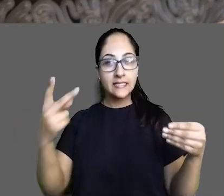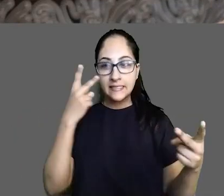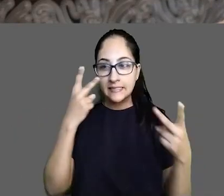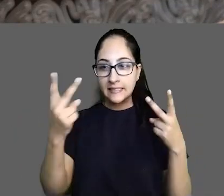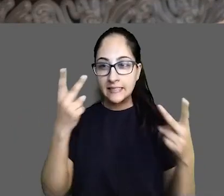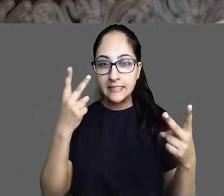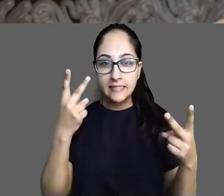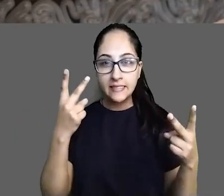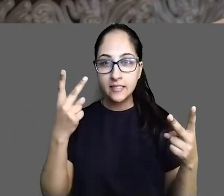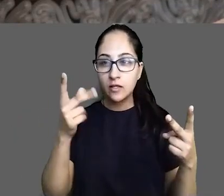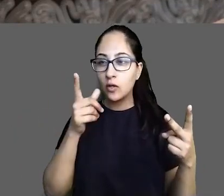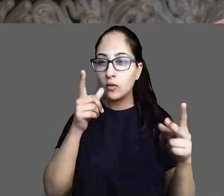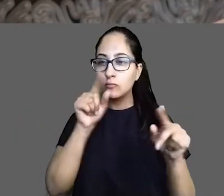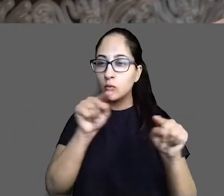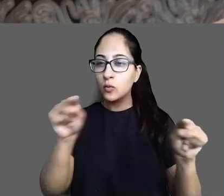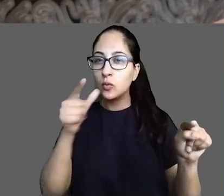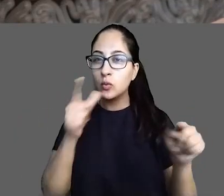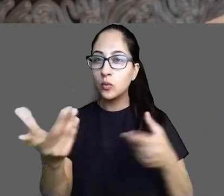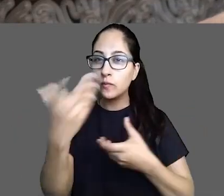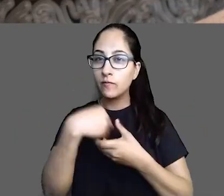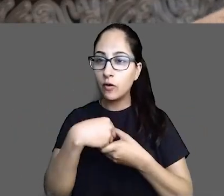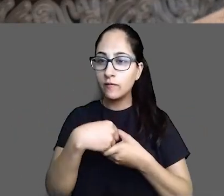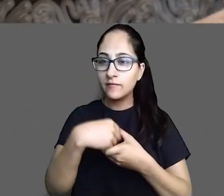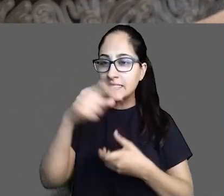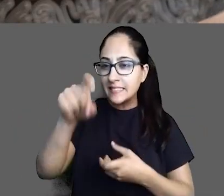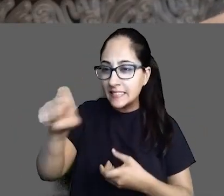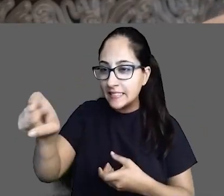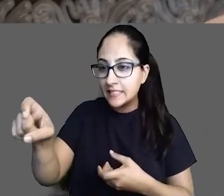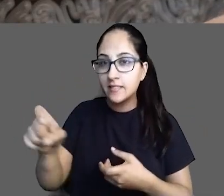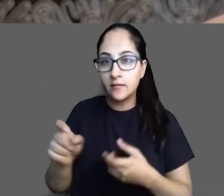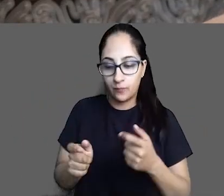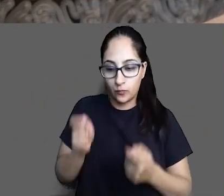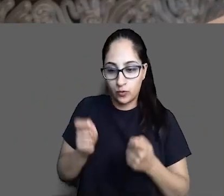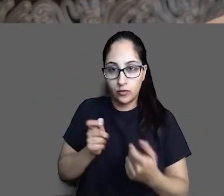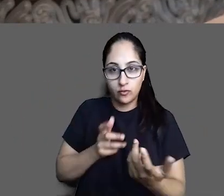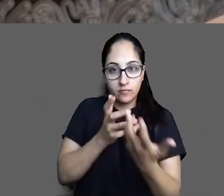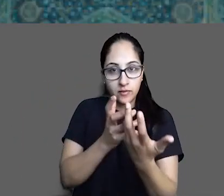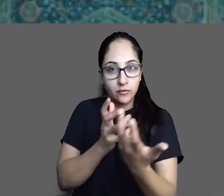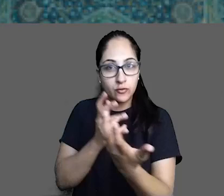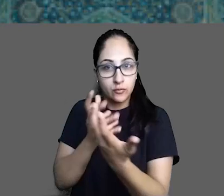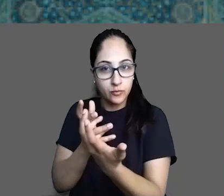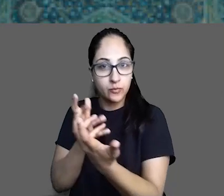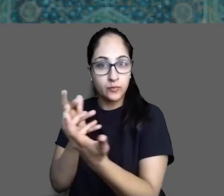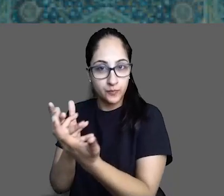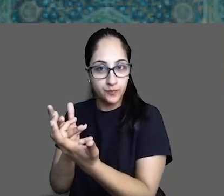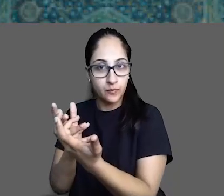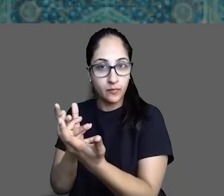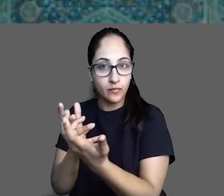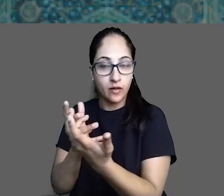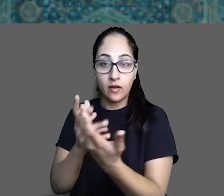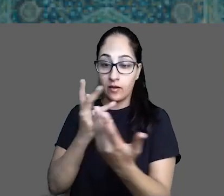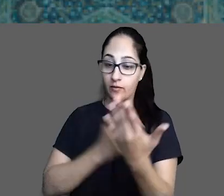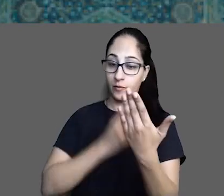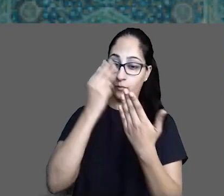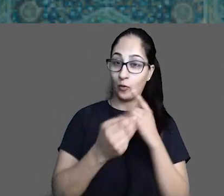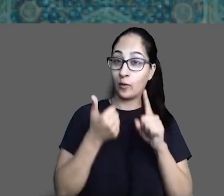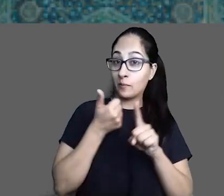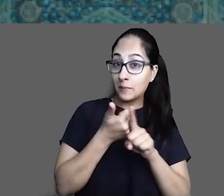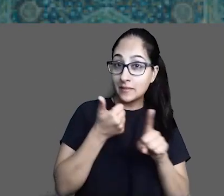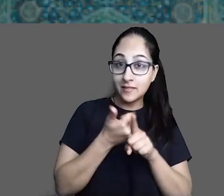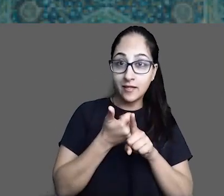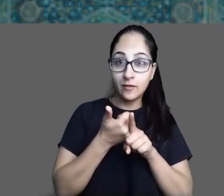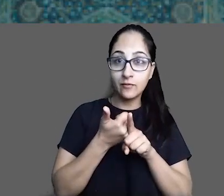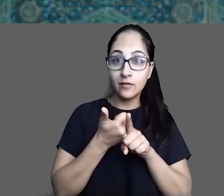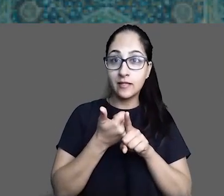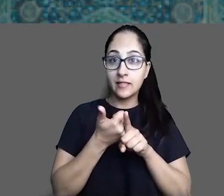change with the needs of our main beneficiaries, with the needs of our audience, because it's something, it's a program that is so